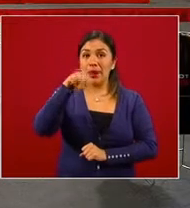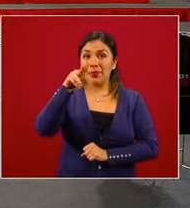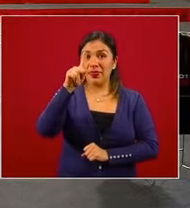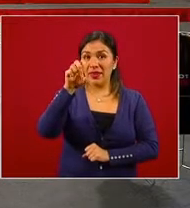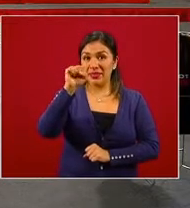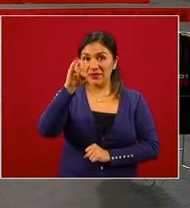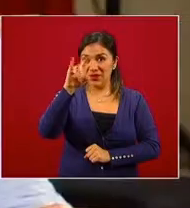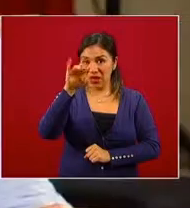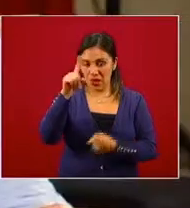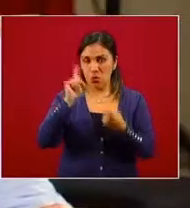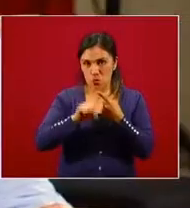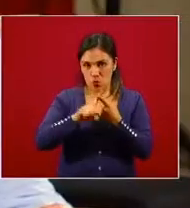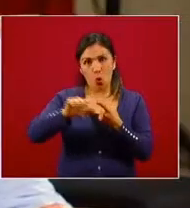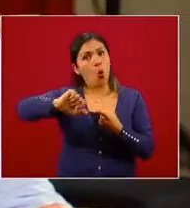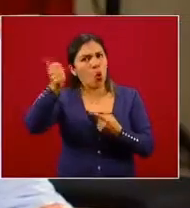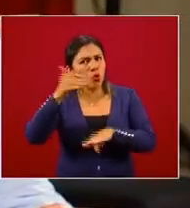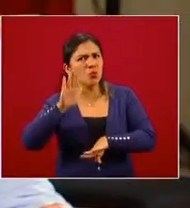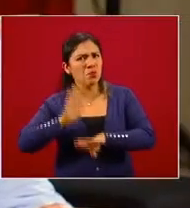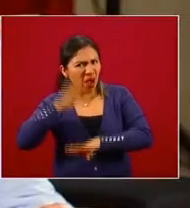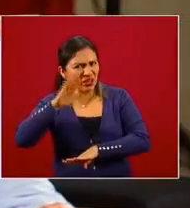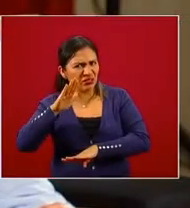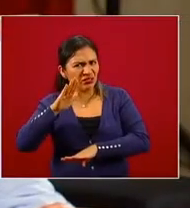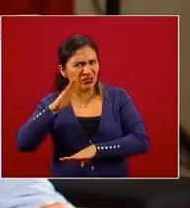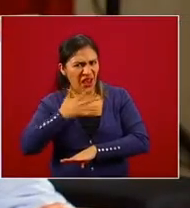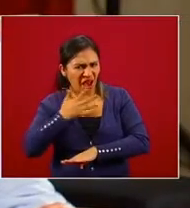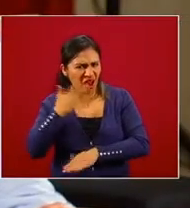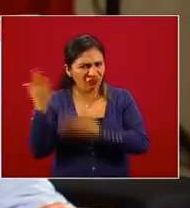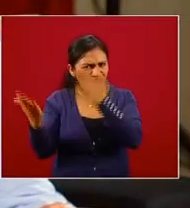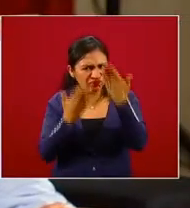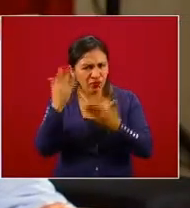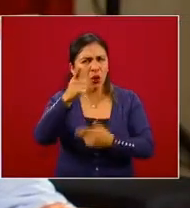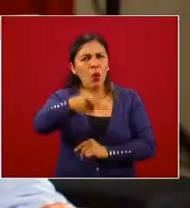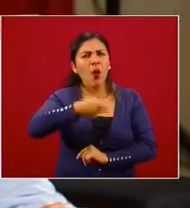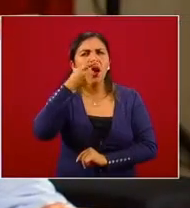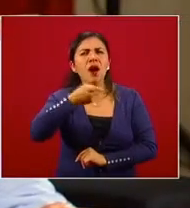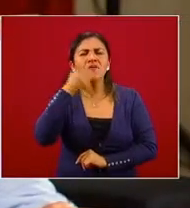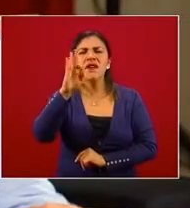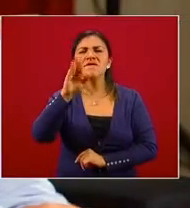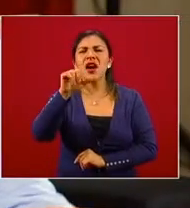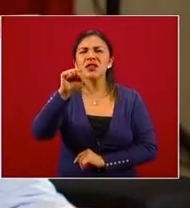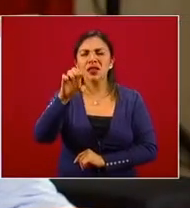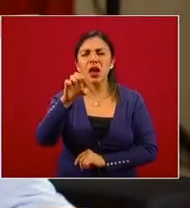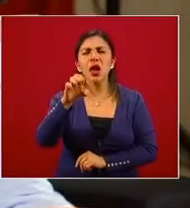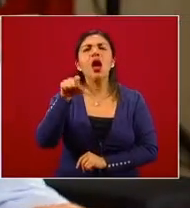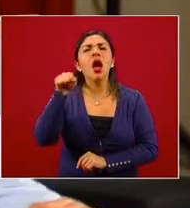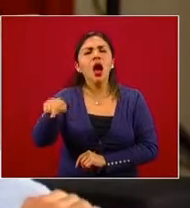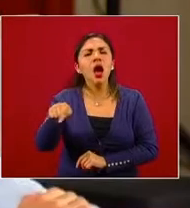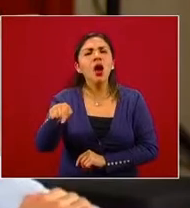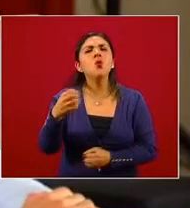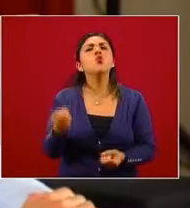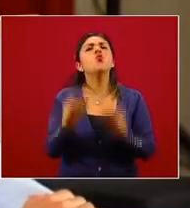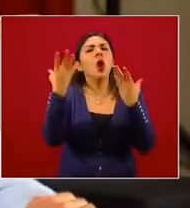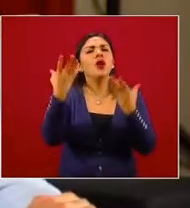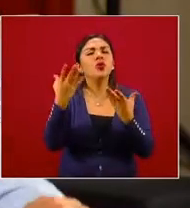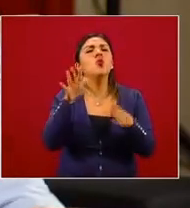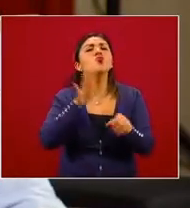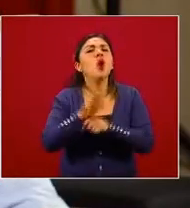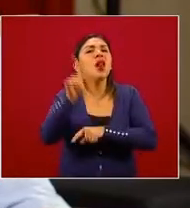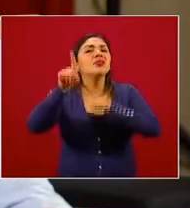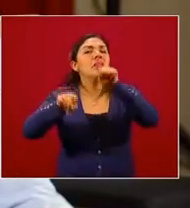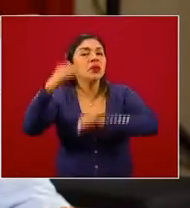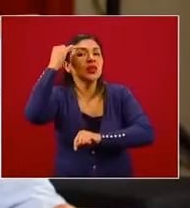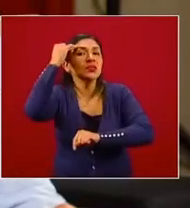focused on remdesivir that are going on. Are there? And also, could you go into detail